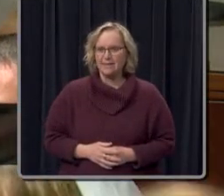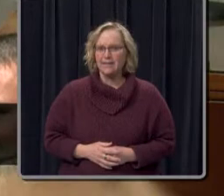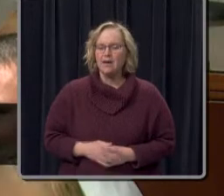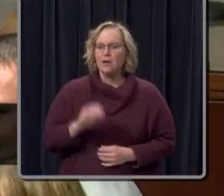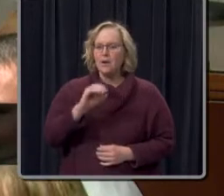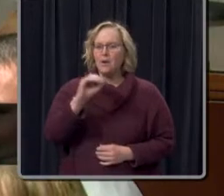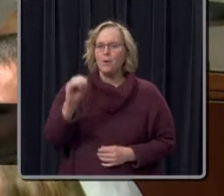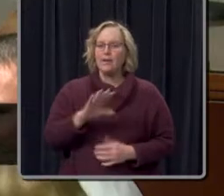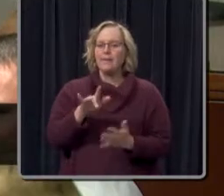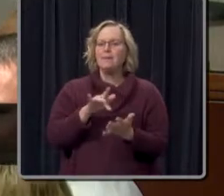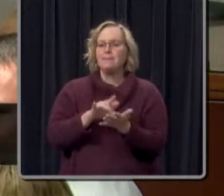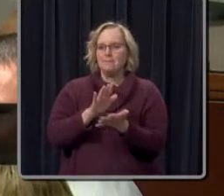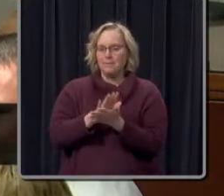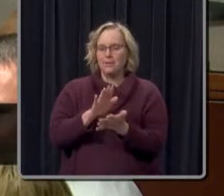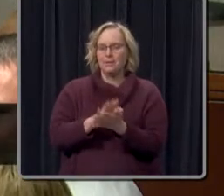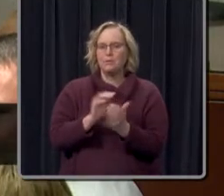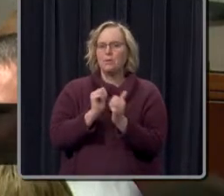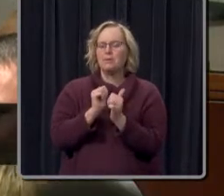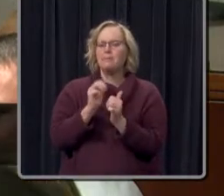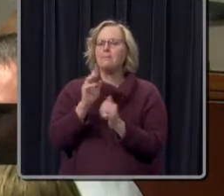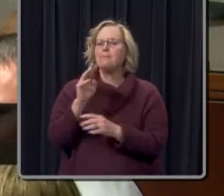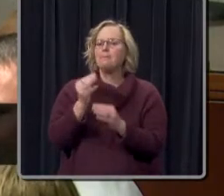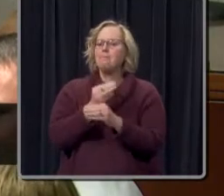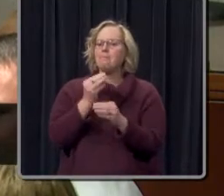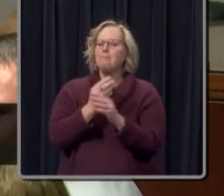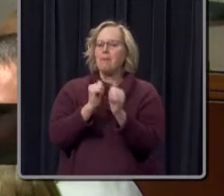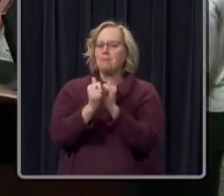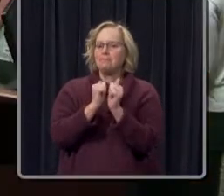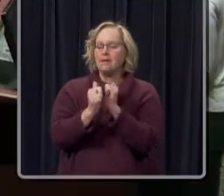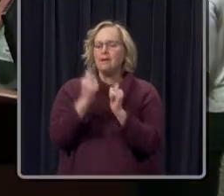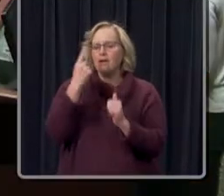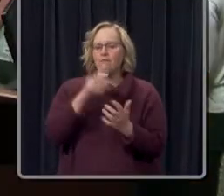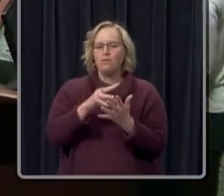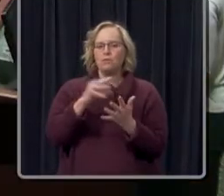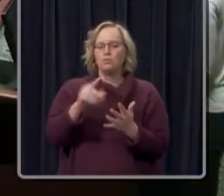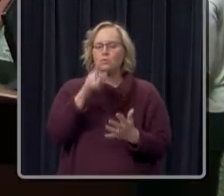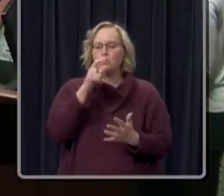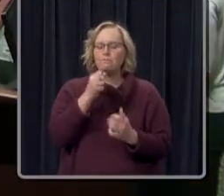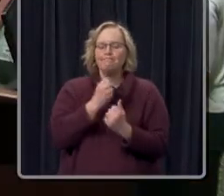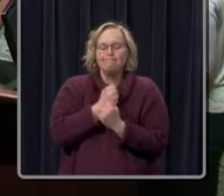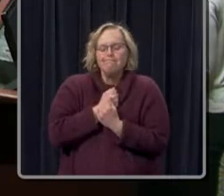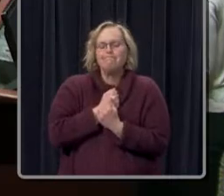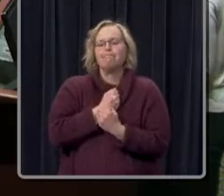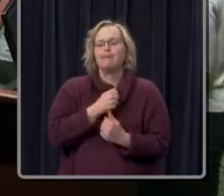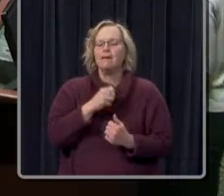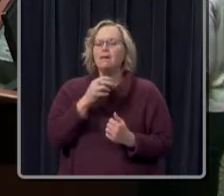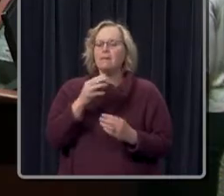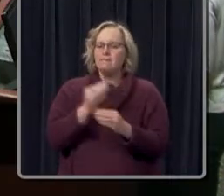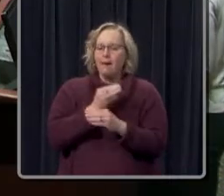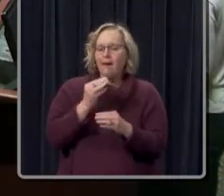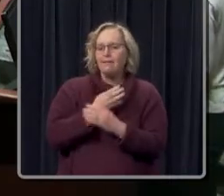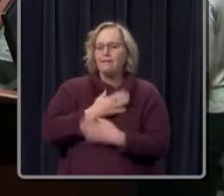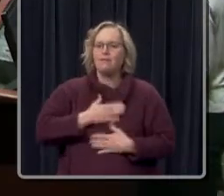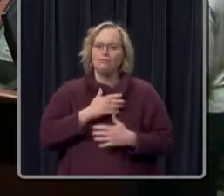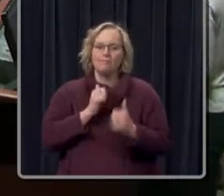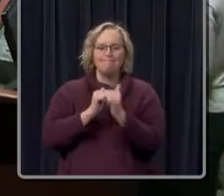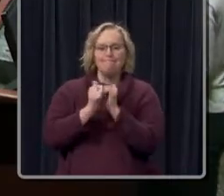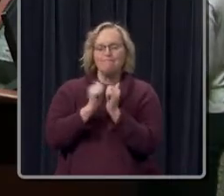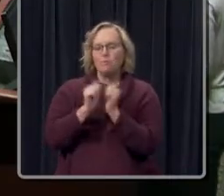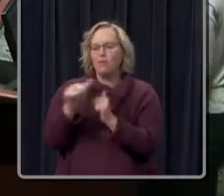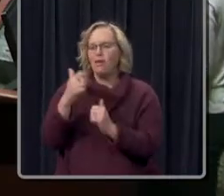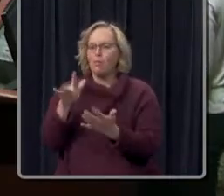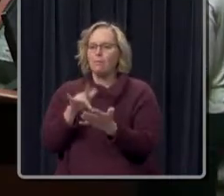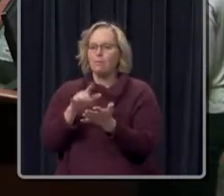The Olathe Middle School Mathletics competition is for students who love math and enjoy competing with other middle school students. There